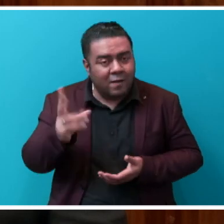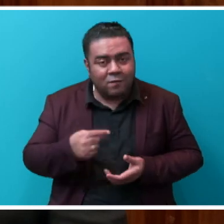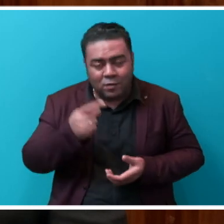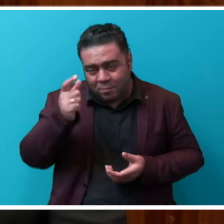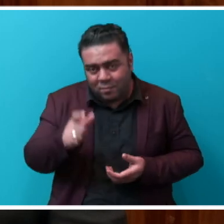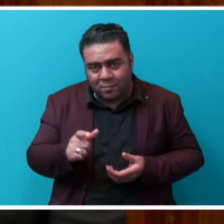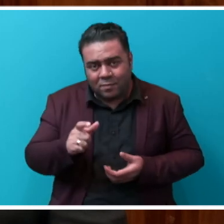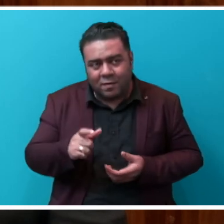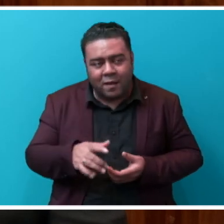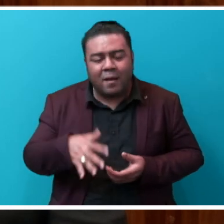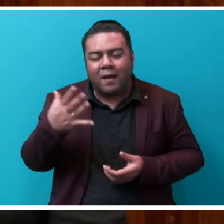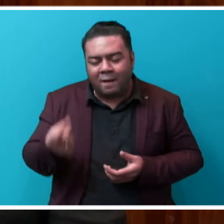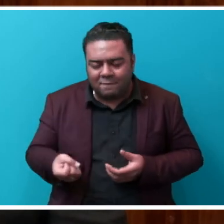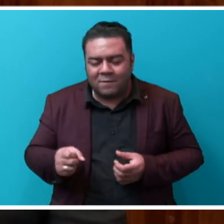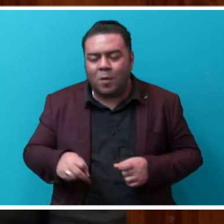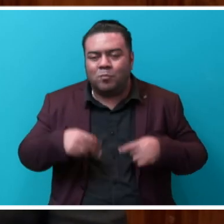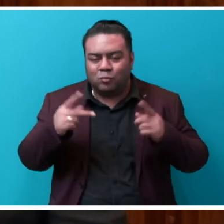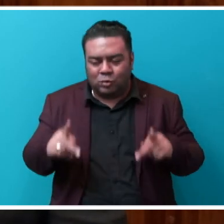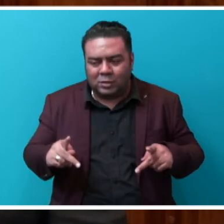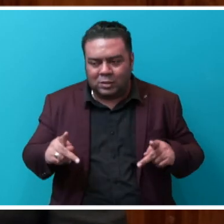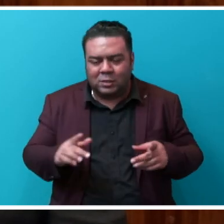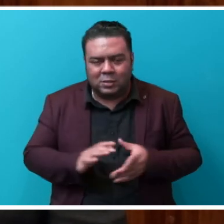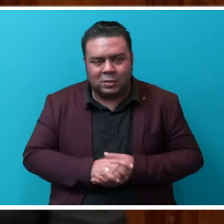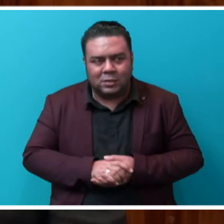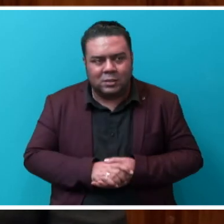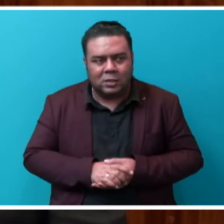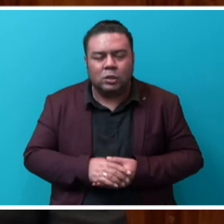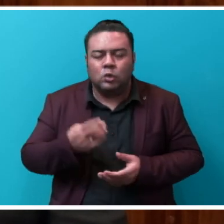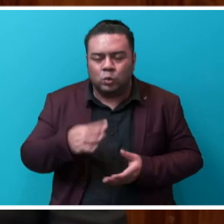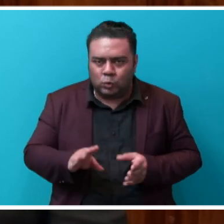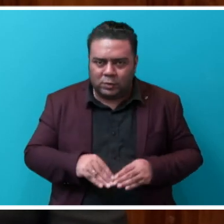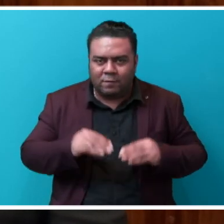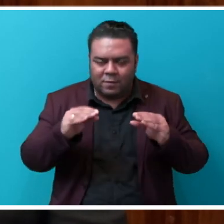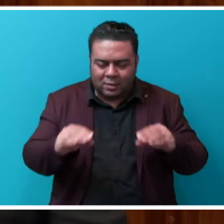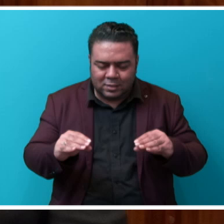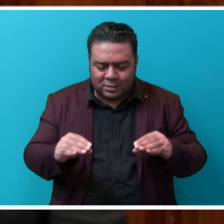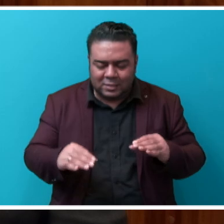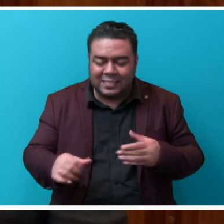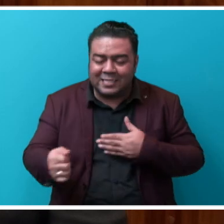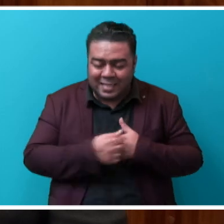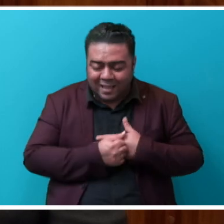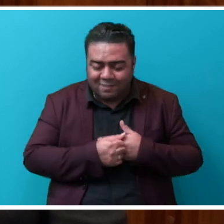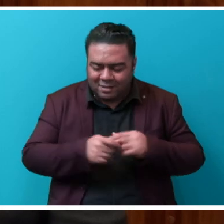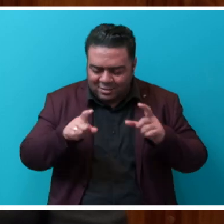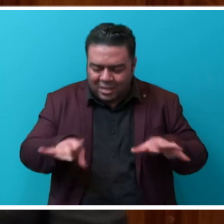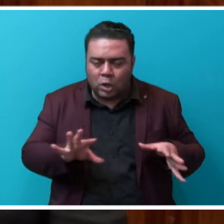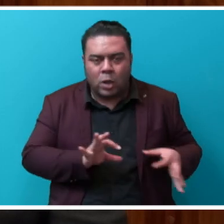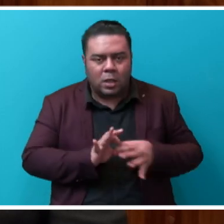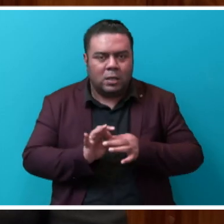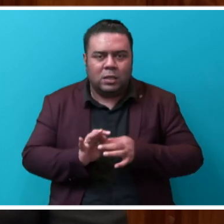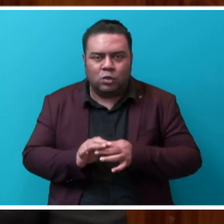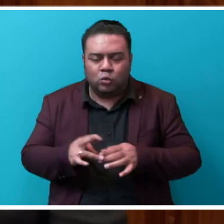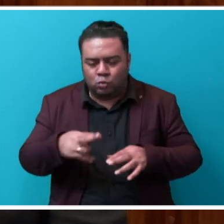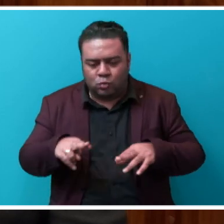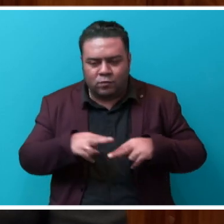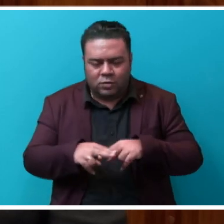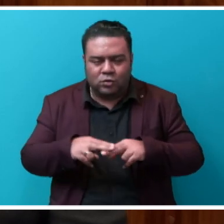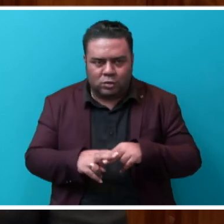abroad has the opportunity to invest, save, and stay connected to their